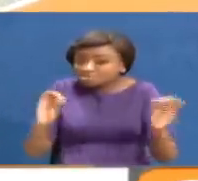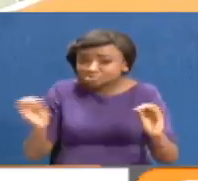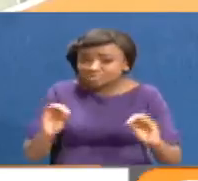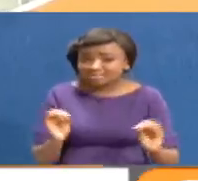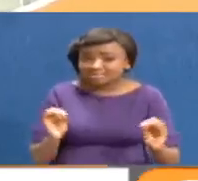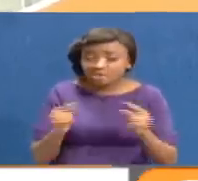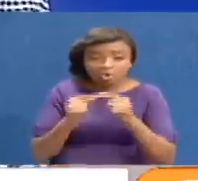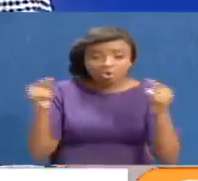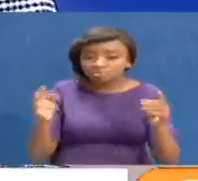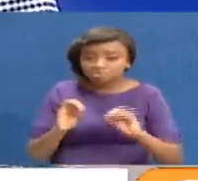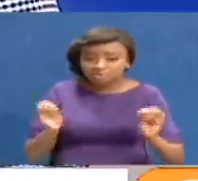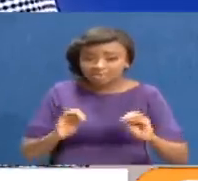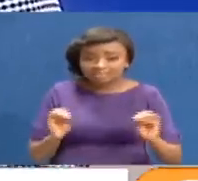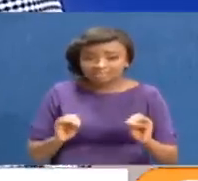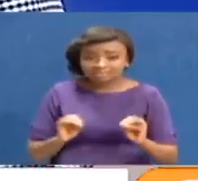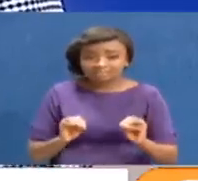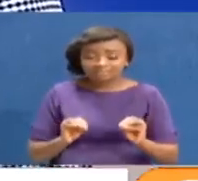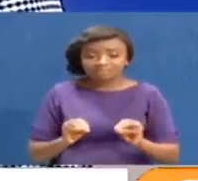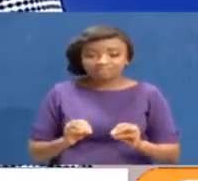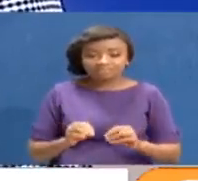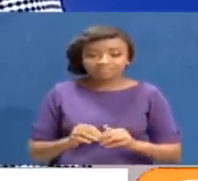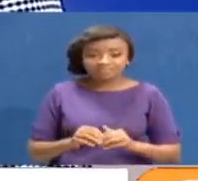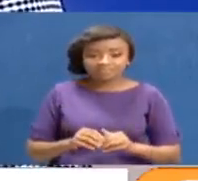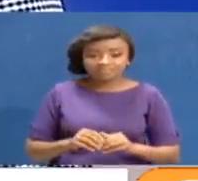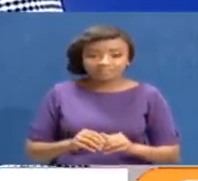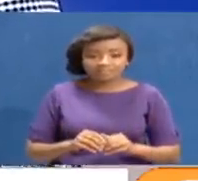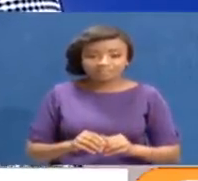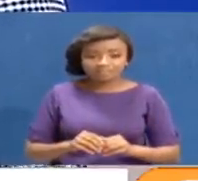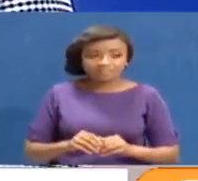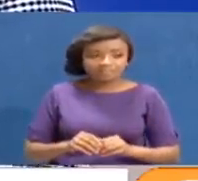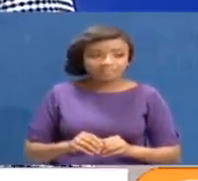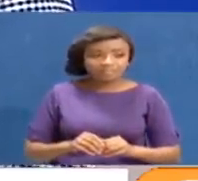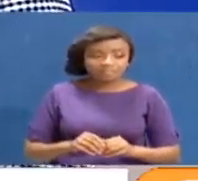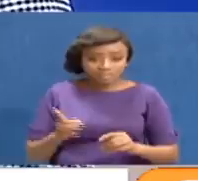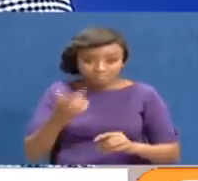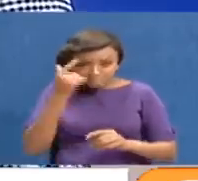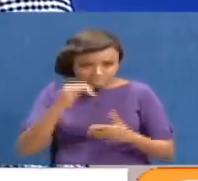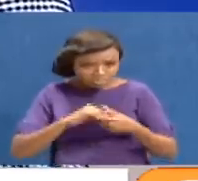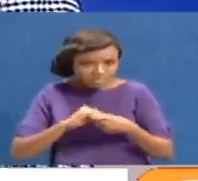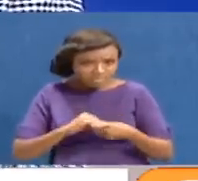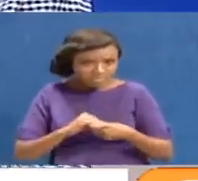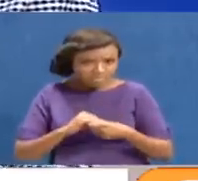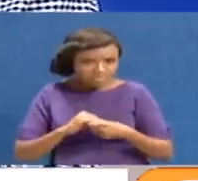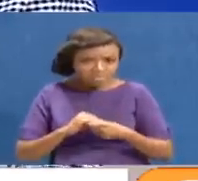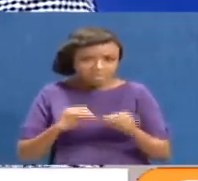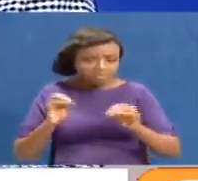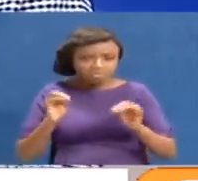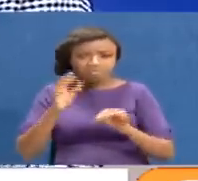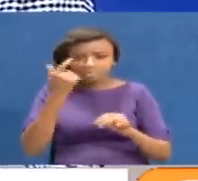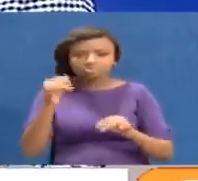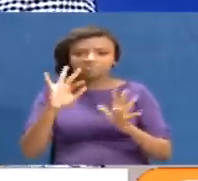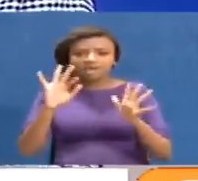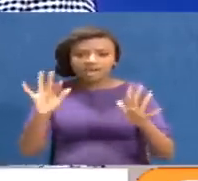Mm. Because you actually don't have an opposition in parliament. Because of the handshake? Not even because of the handshake. Because of the way the